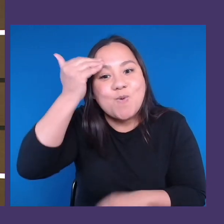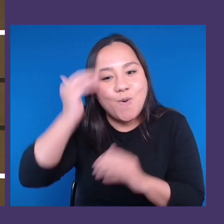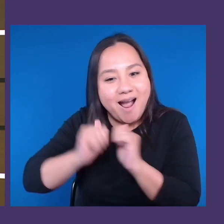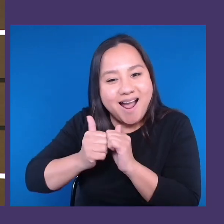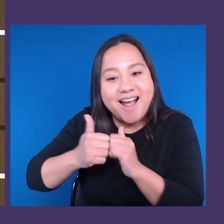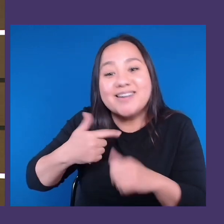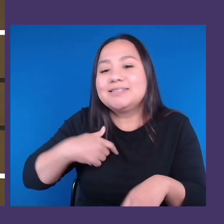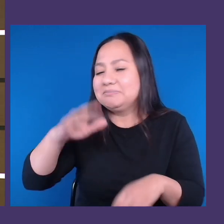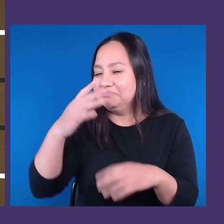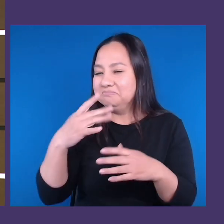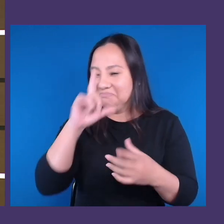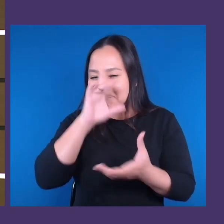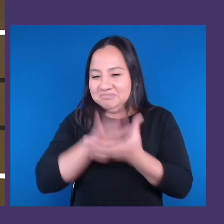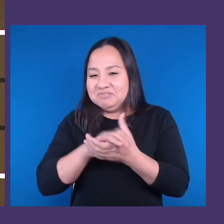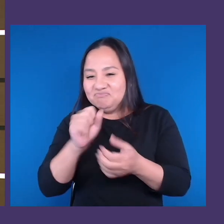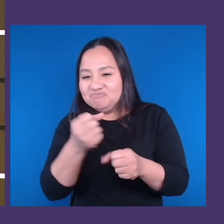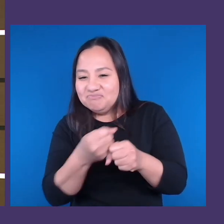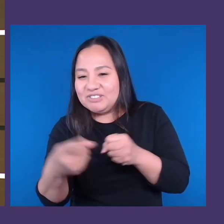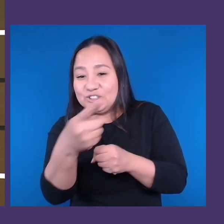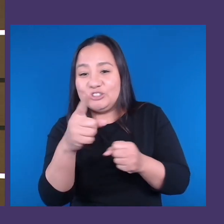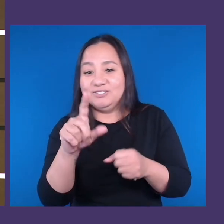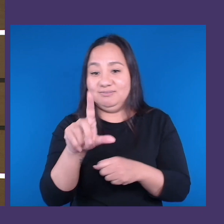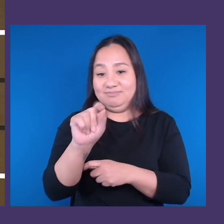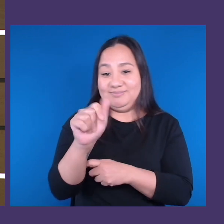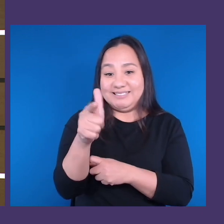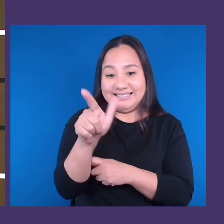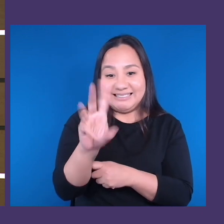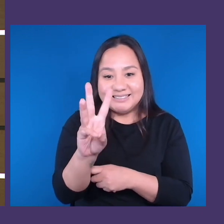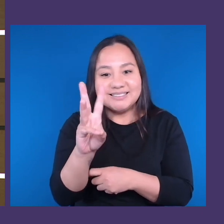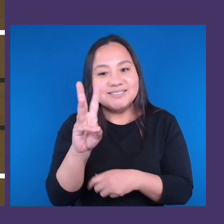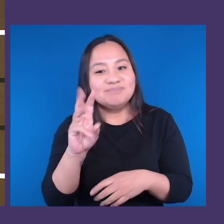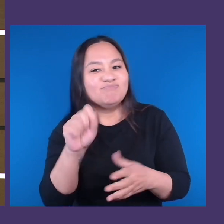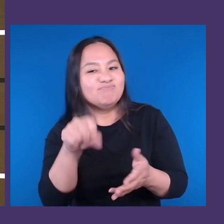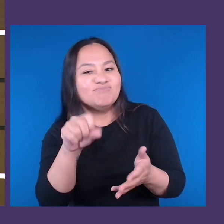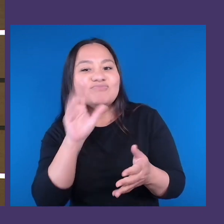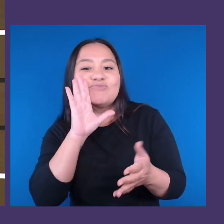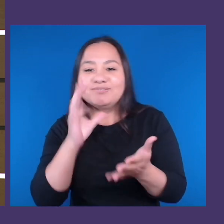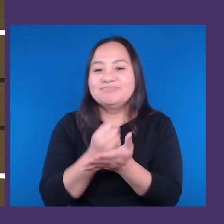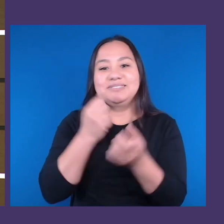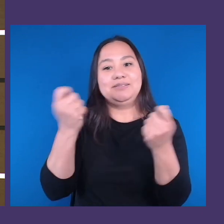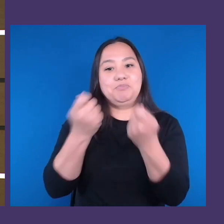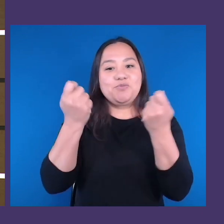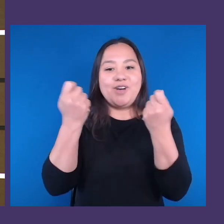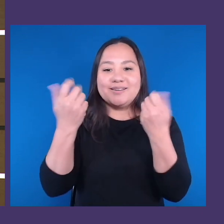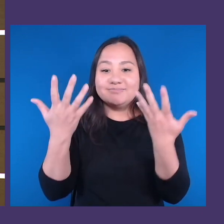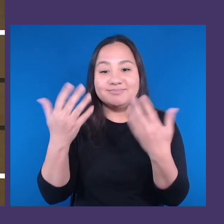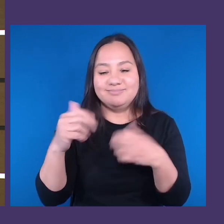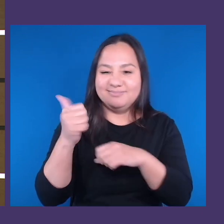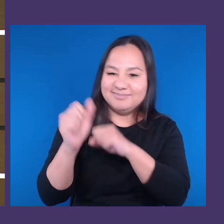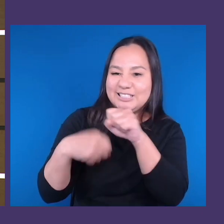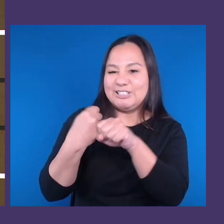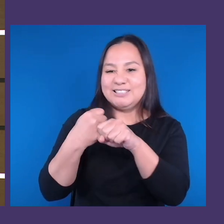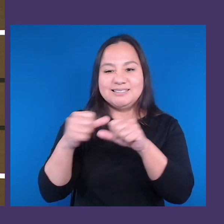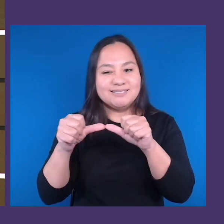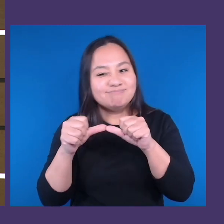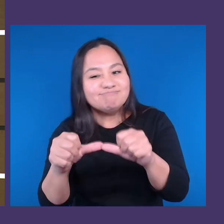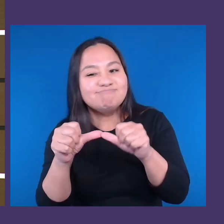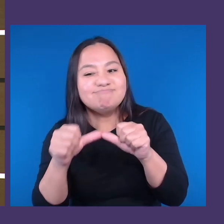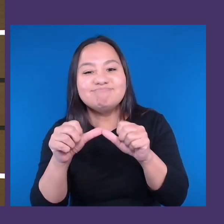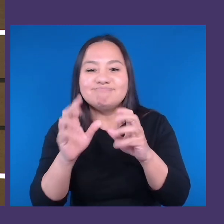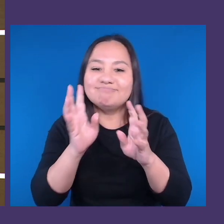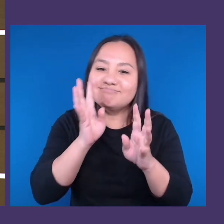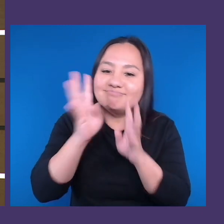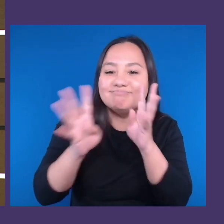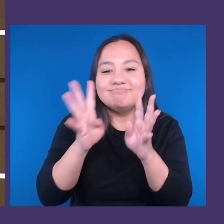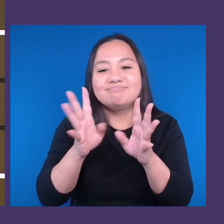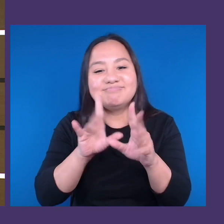2026, I think we'll be able to celebrate a decade of sustained innovation and commitment. And so you see,